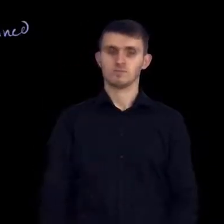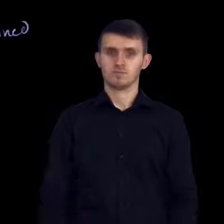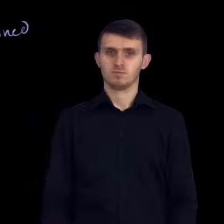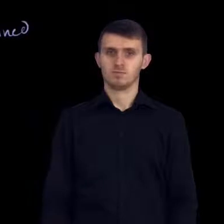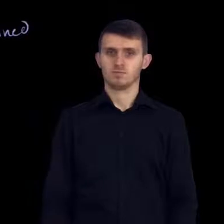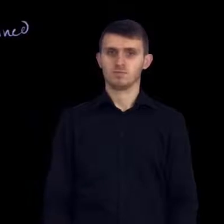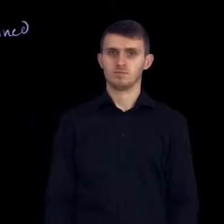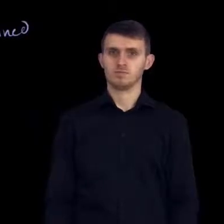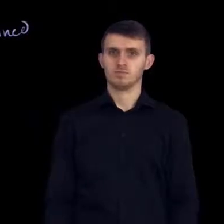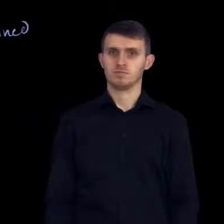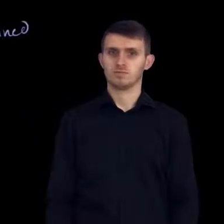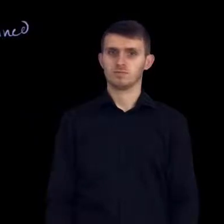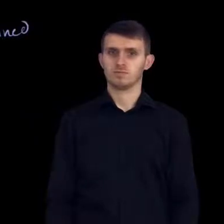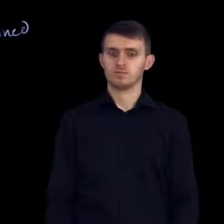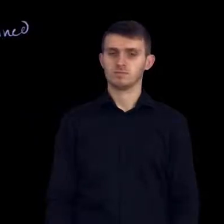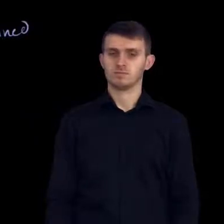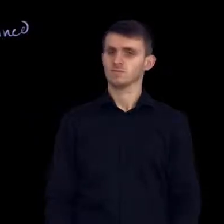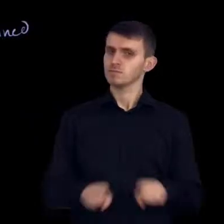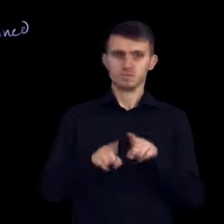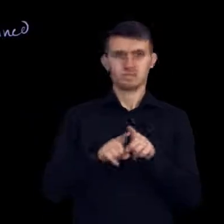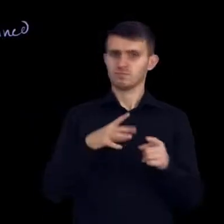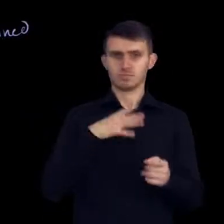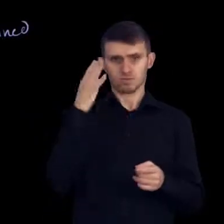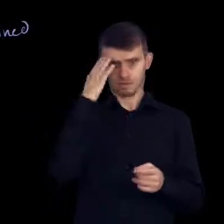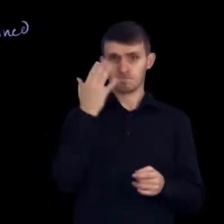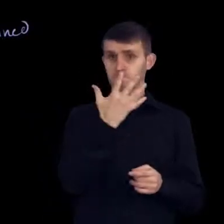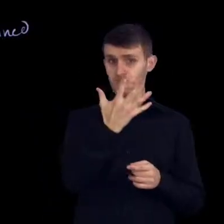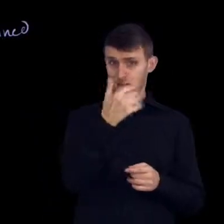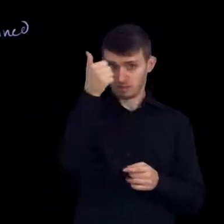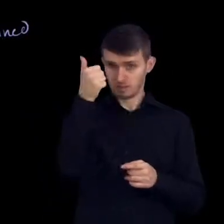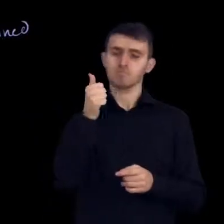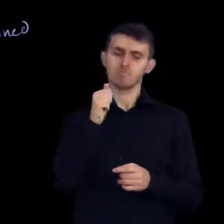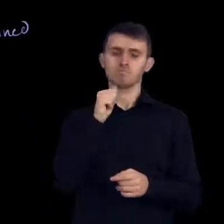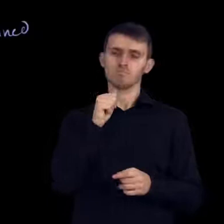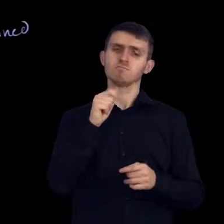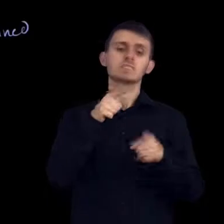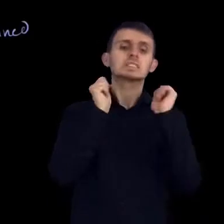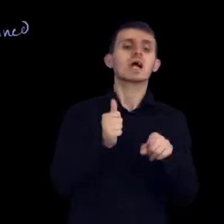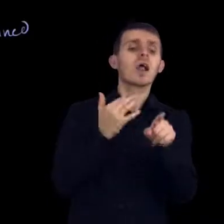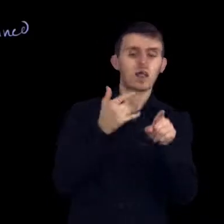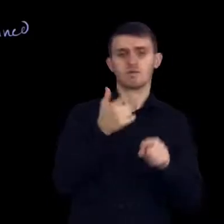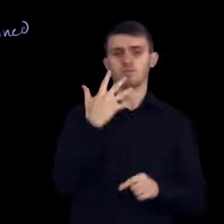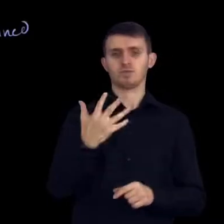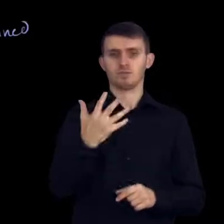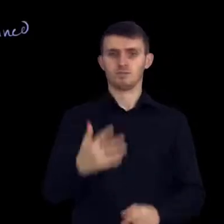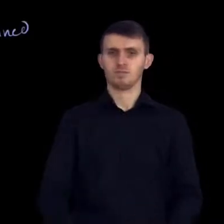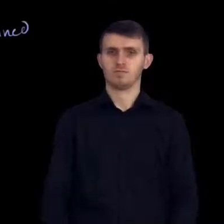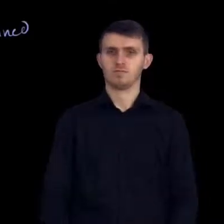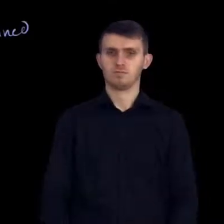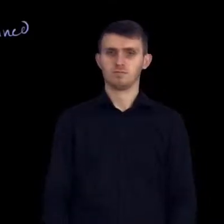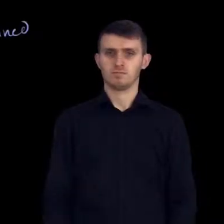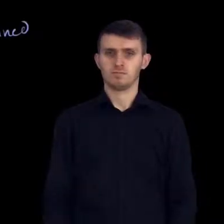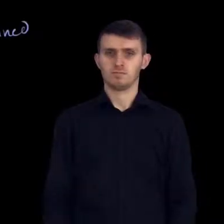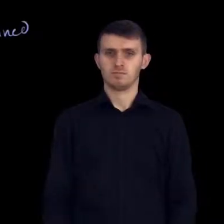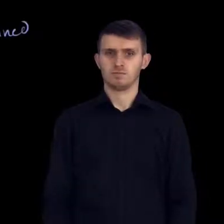minus 2 times 5 to the zeroth power. Same thing, 5 to the first power is just going to be equal to